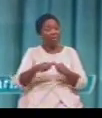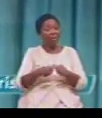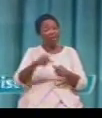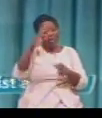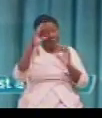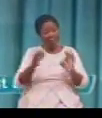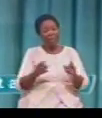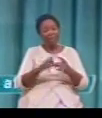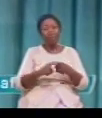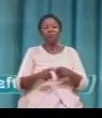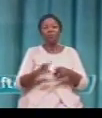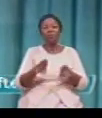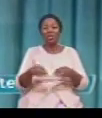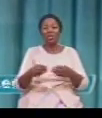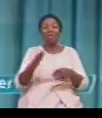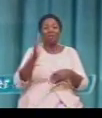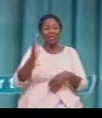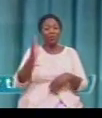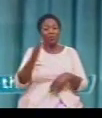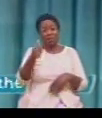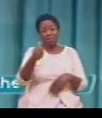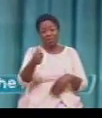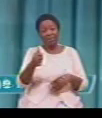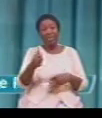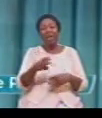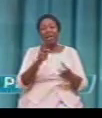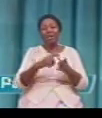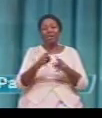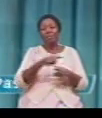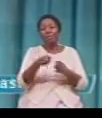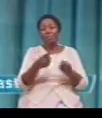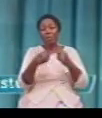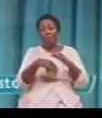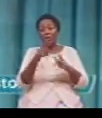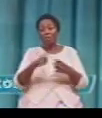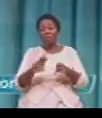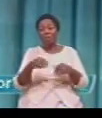mind to testify. When you come out to testify, you are putting the devil to shame.